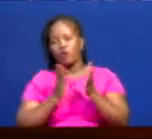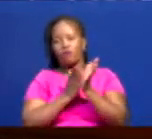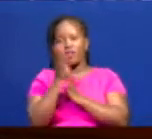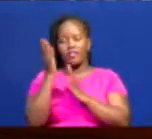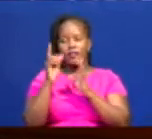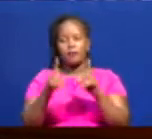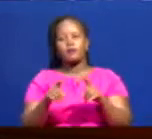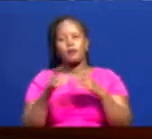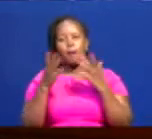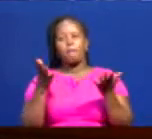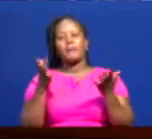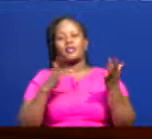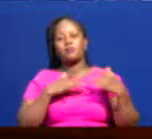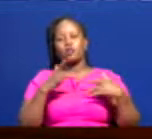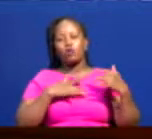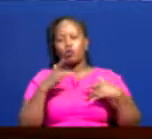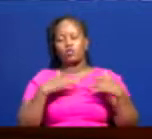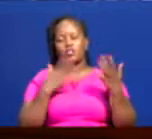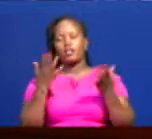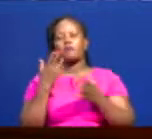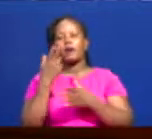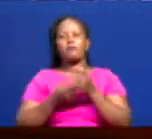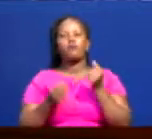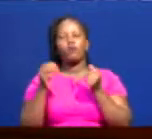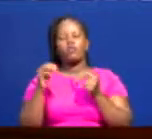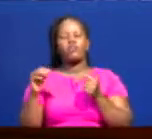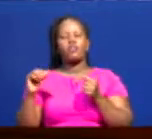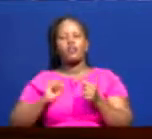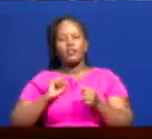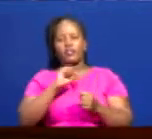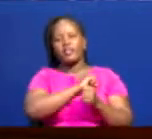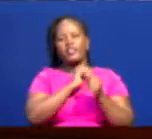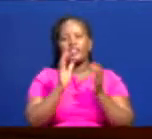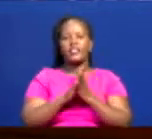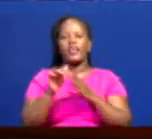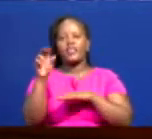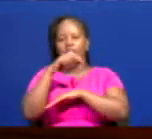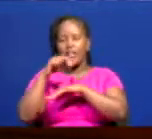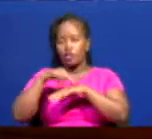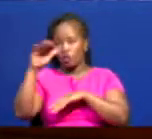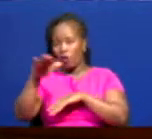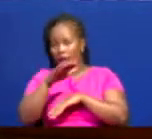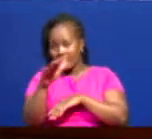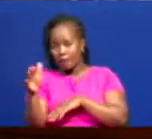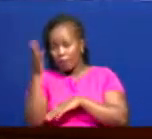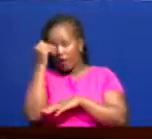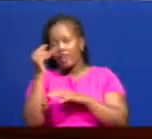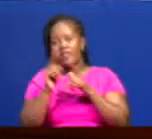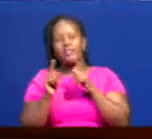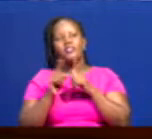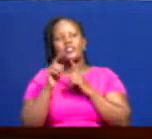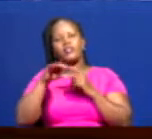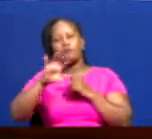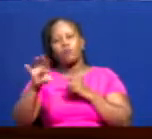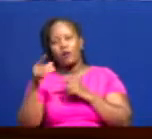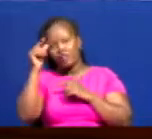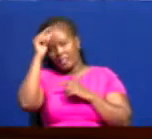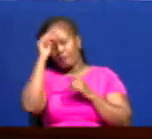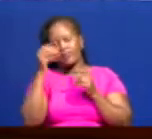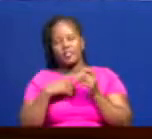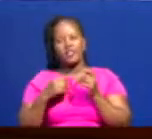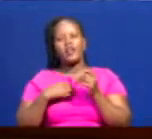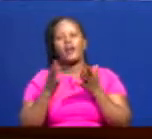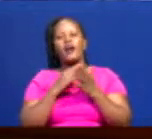be considered by both houses of Parliament, because even the county governments are subject to the Bill of Rights.